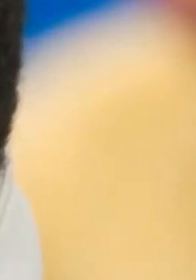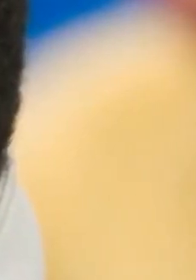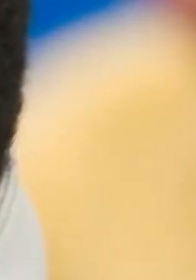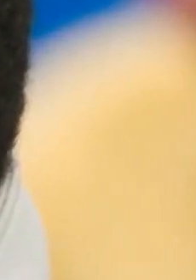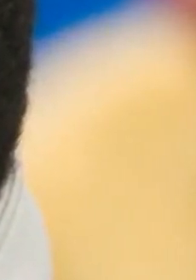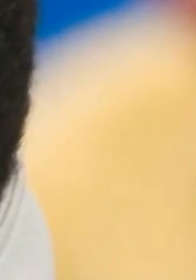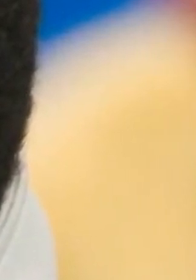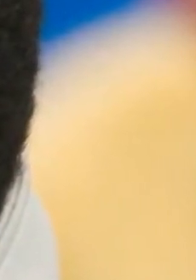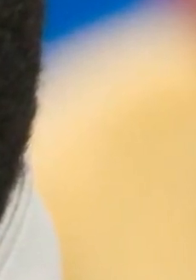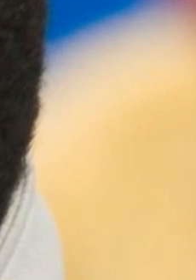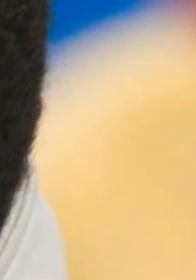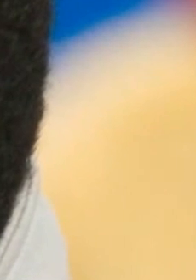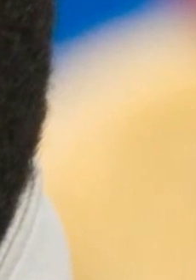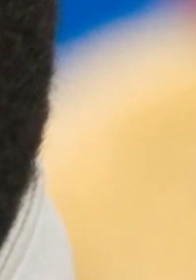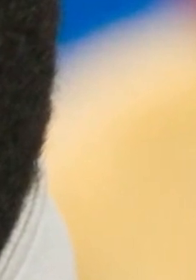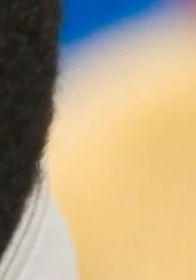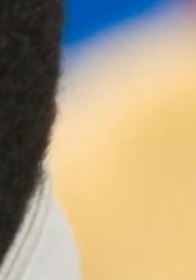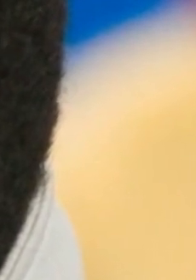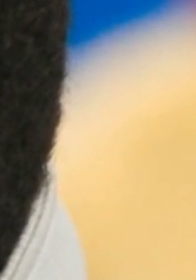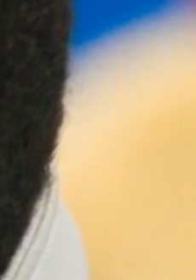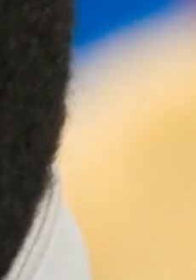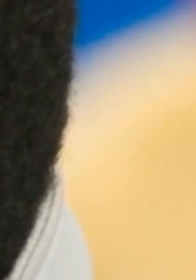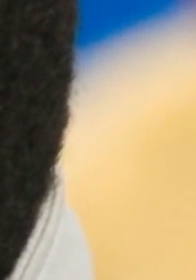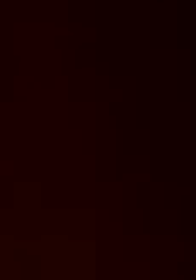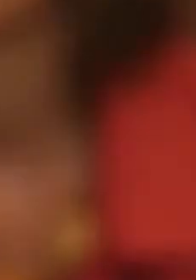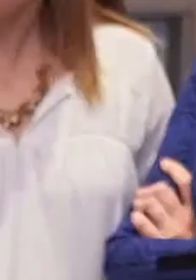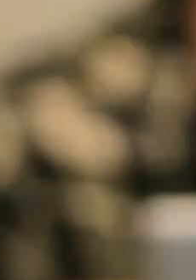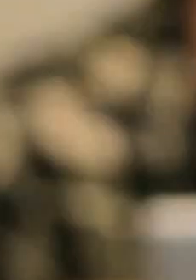they are equipped to make a difference in people's lives.